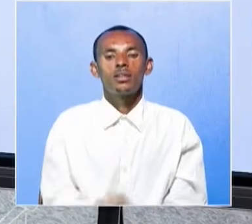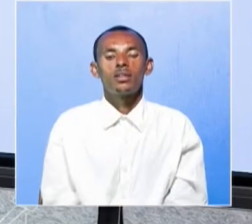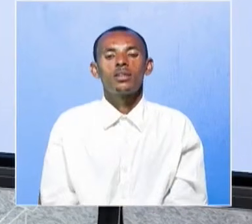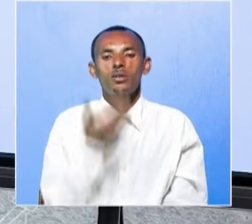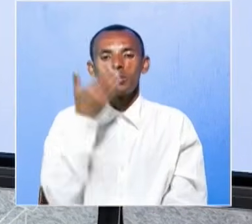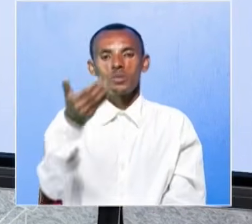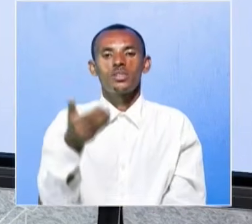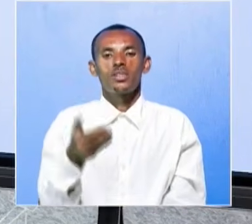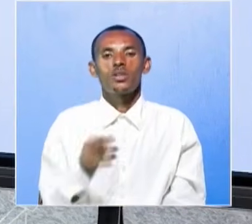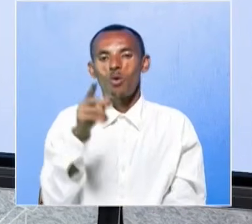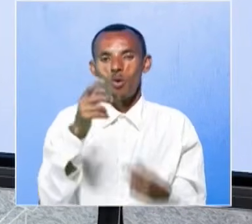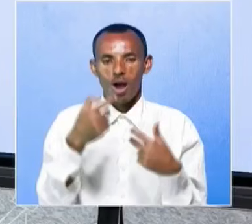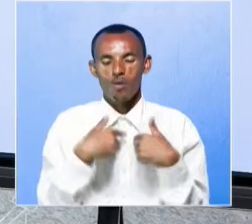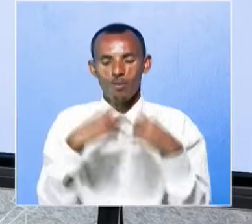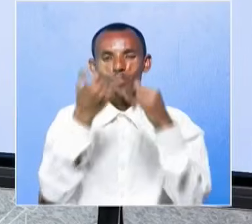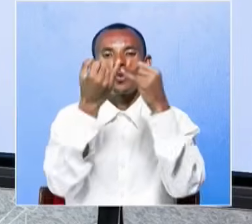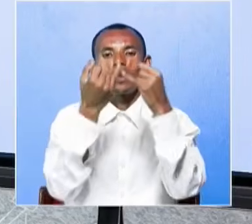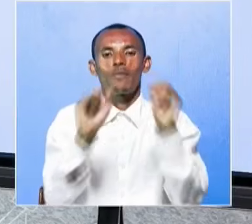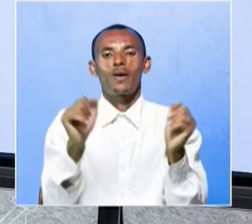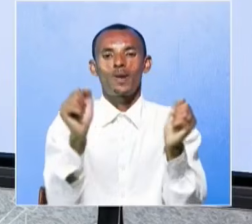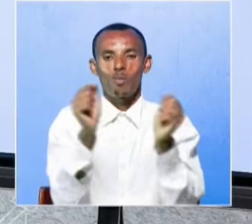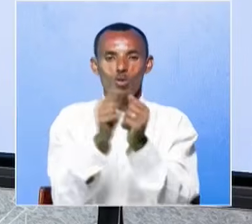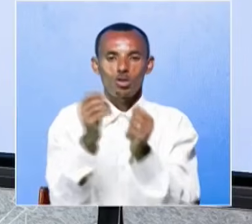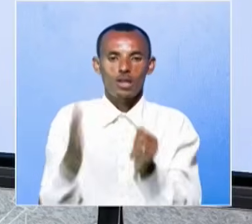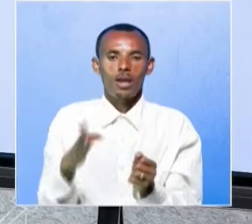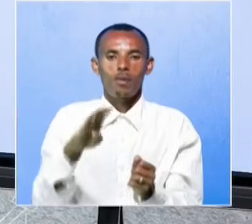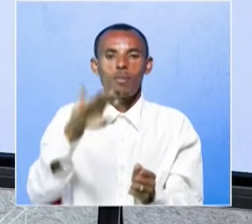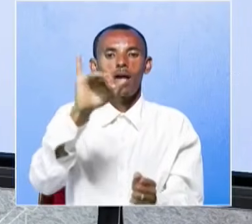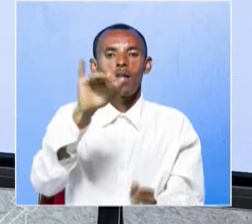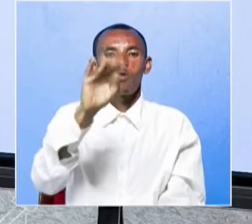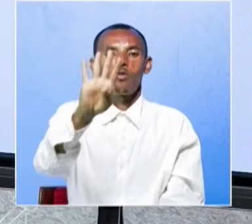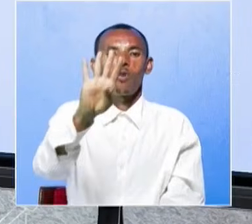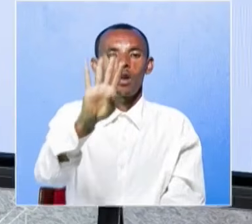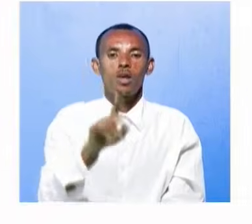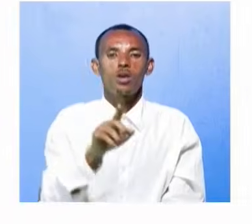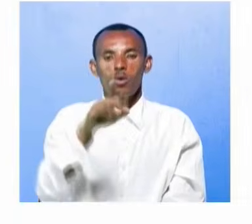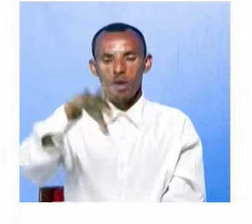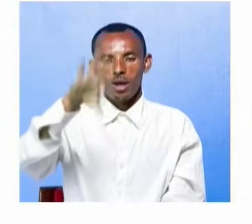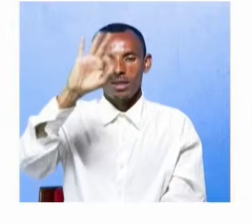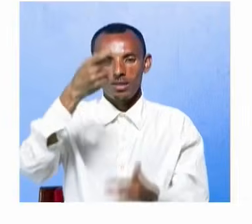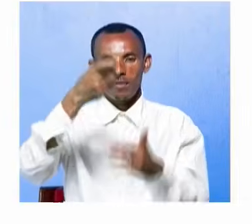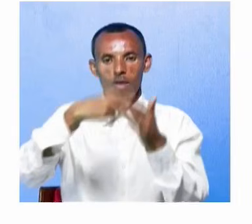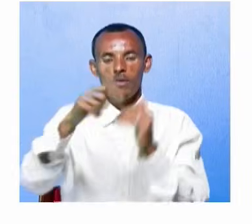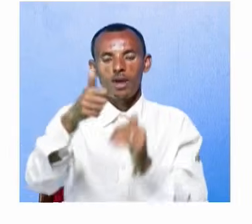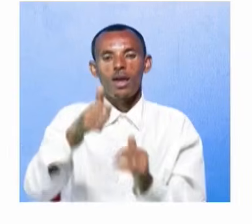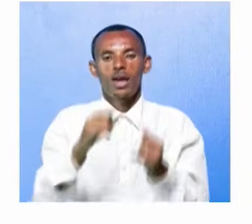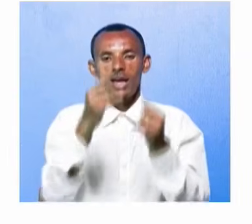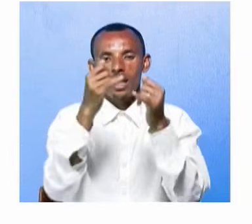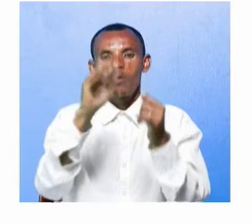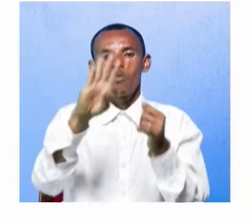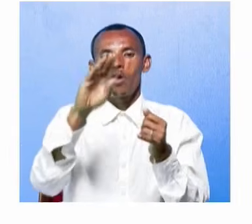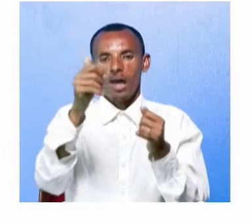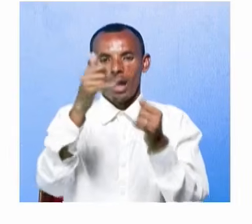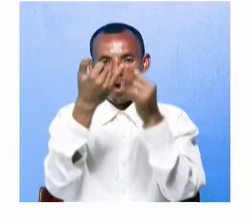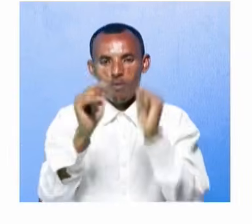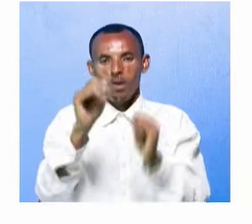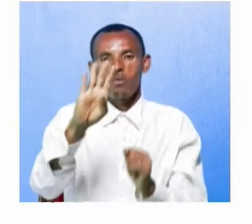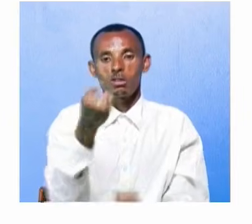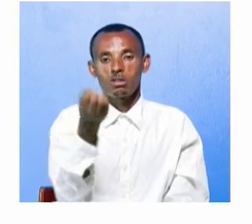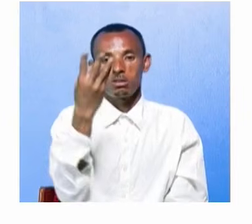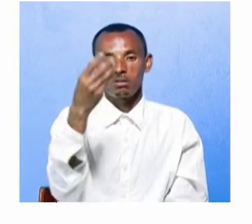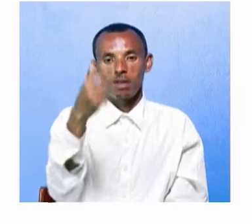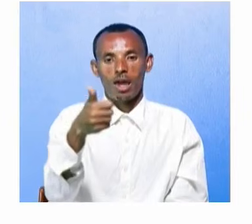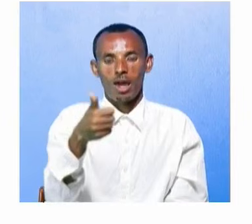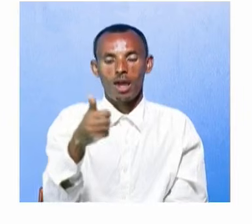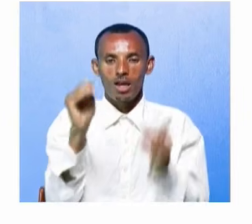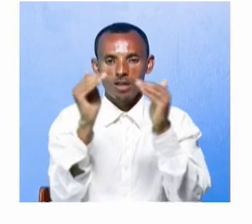Good. You have to divide both sides by 4 and obtain the value of A. So dividing both sides by 4,